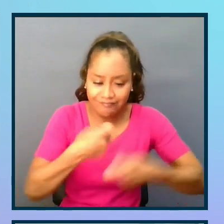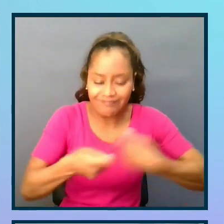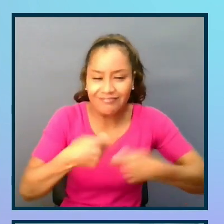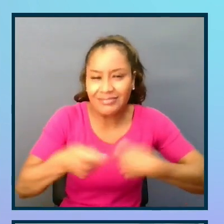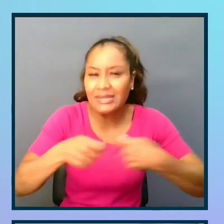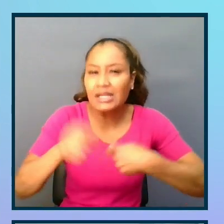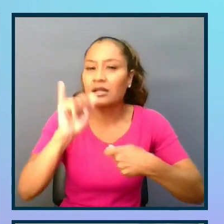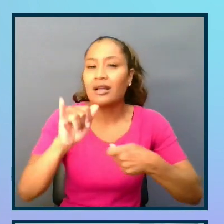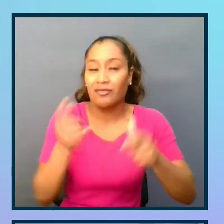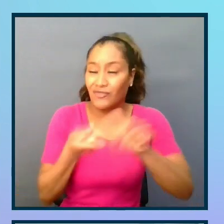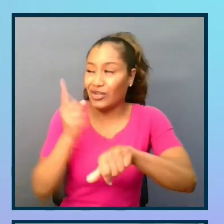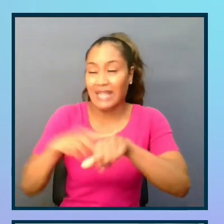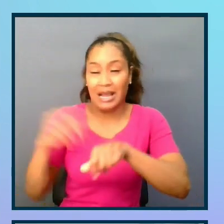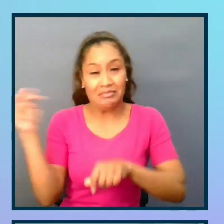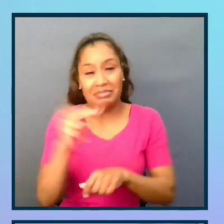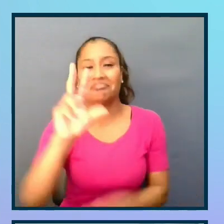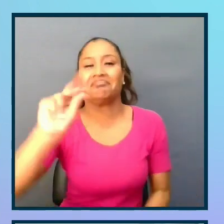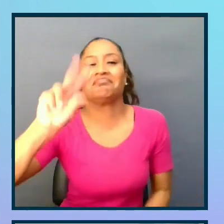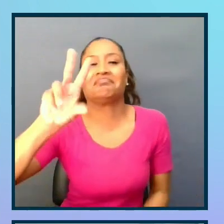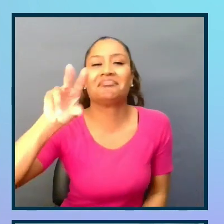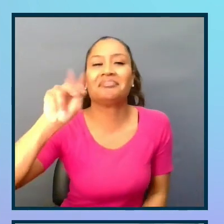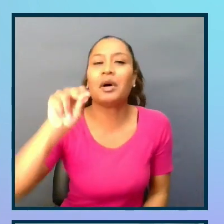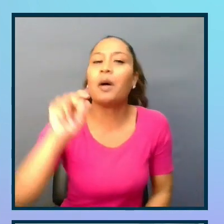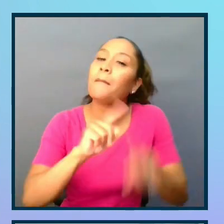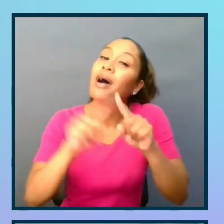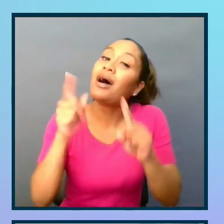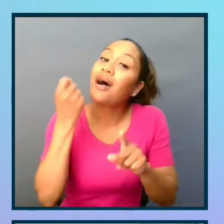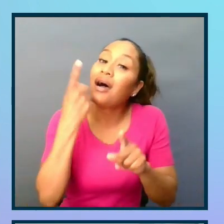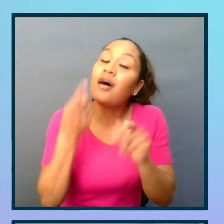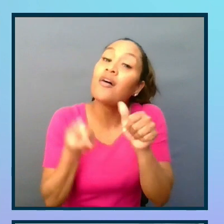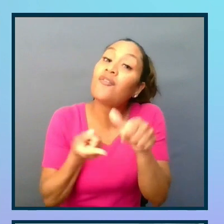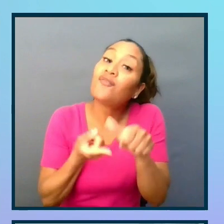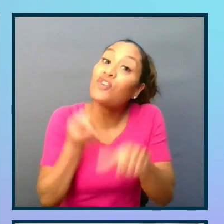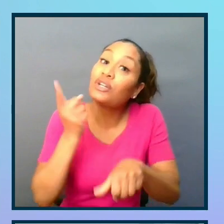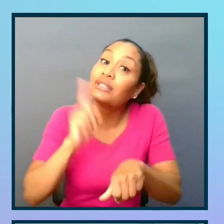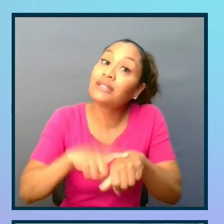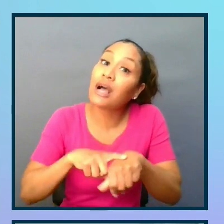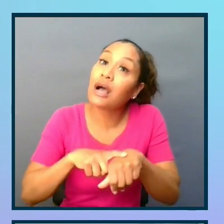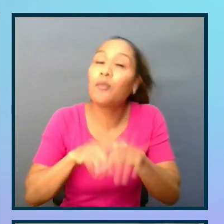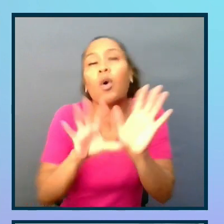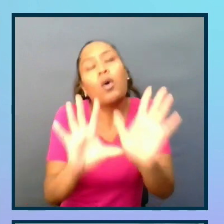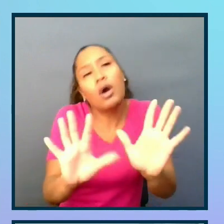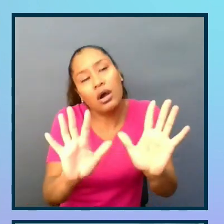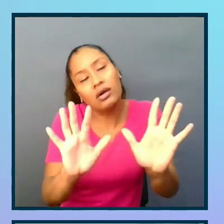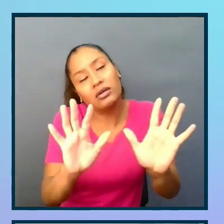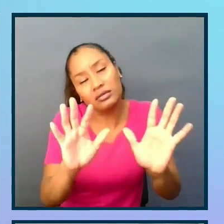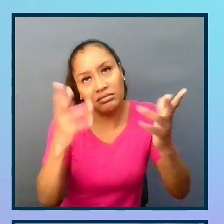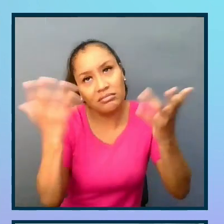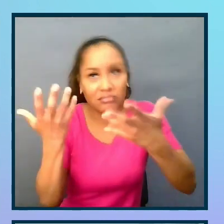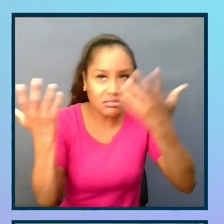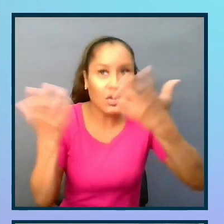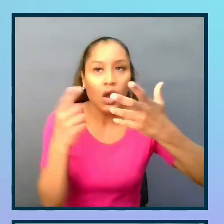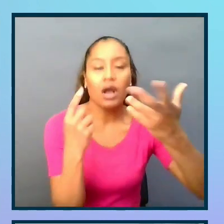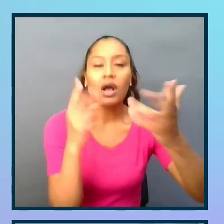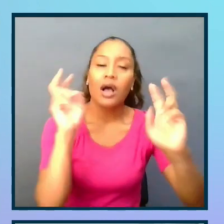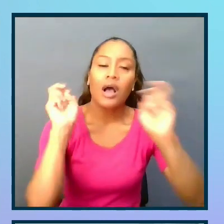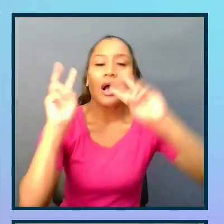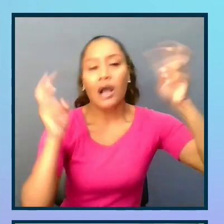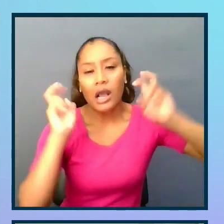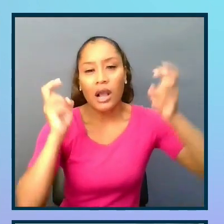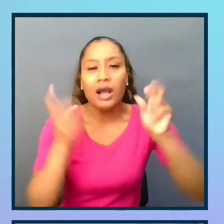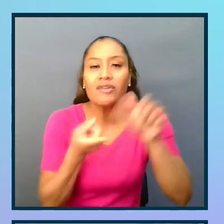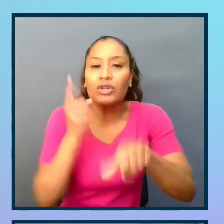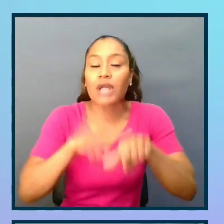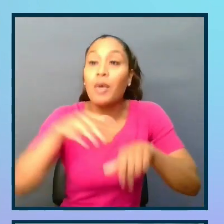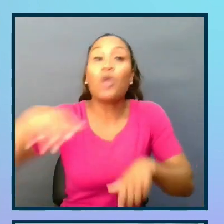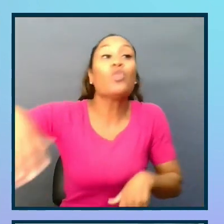the designs by any stretch of the imagination, but this is the first time, or this is one of the first times, that the whole team gets together